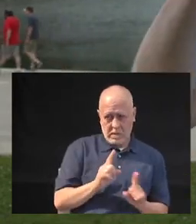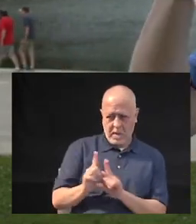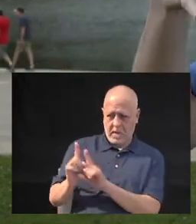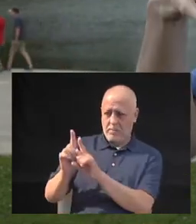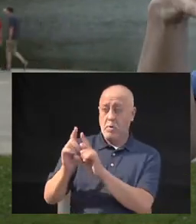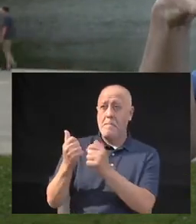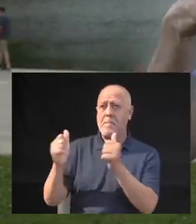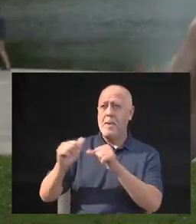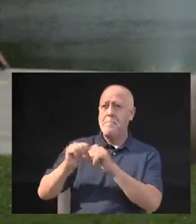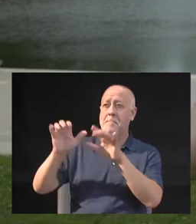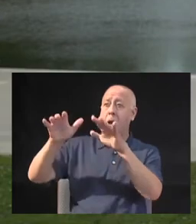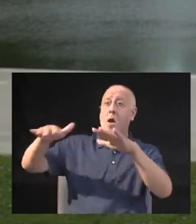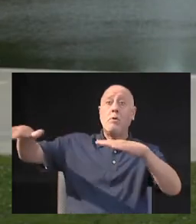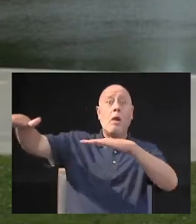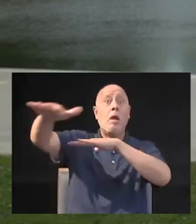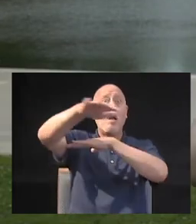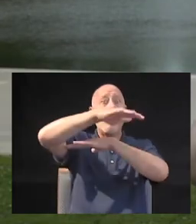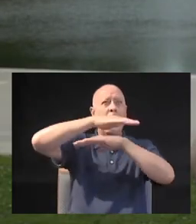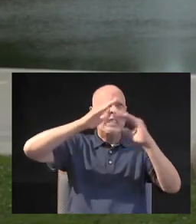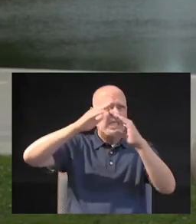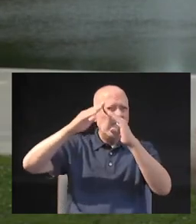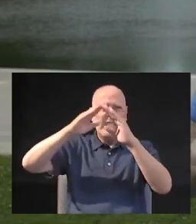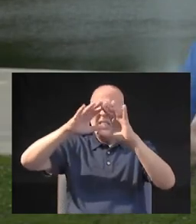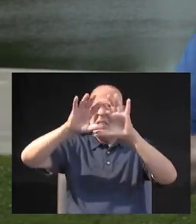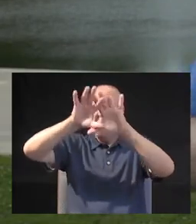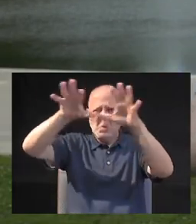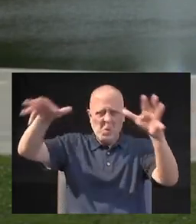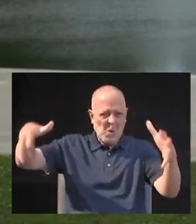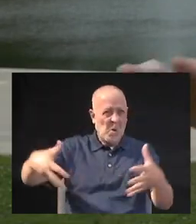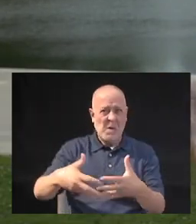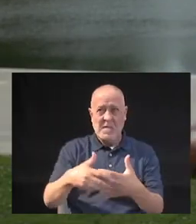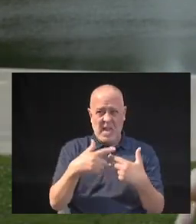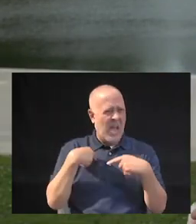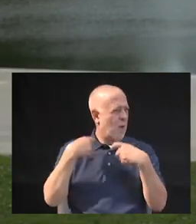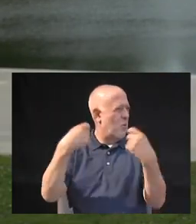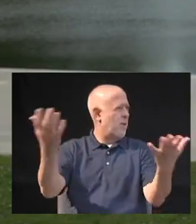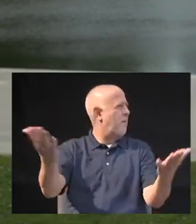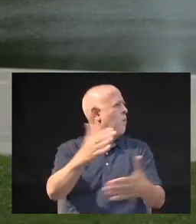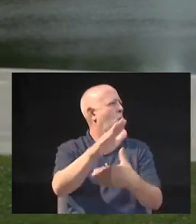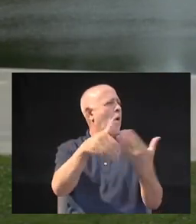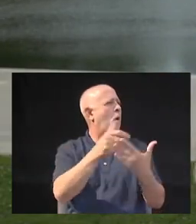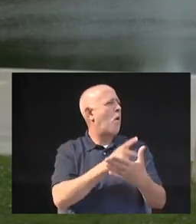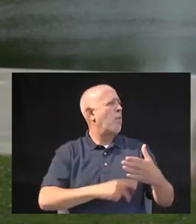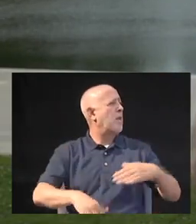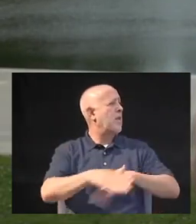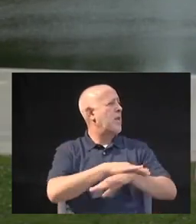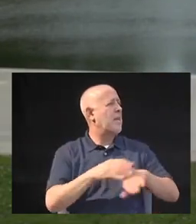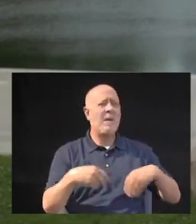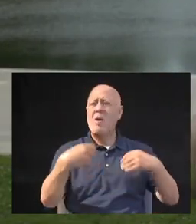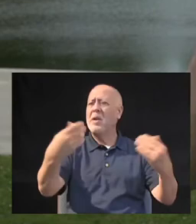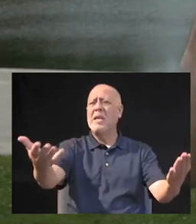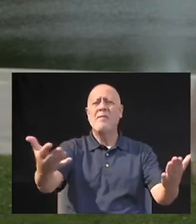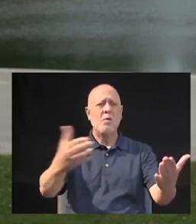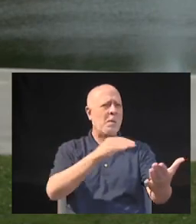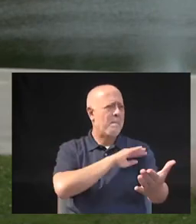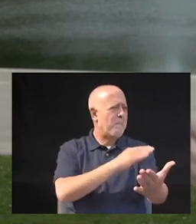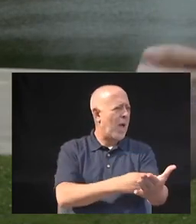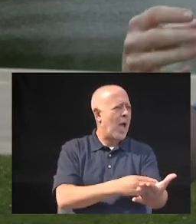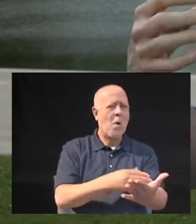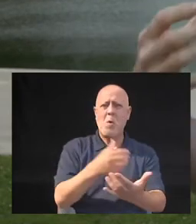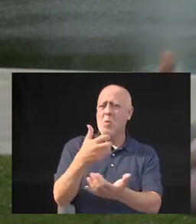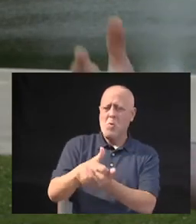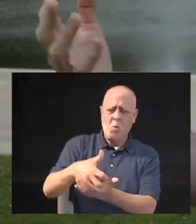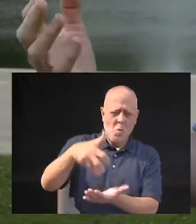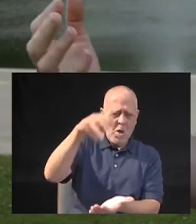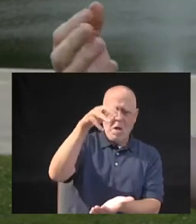broad mountain vista overlooking cities and civilizations and says, I'll give you everything. I'll give you the power. I'll give you the wealth. I'll